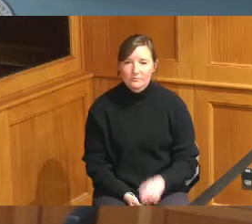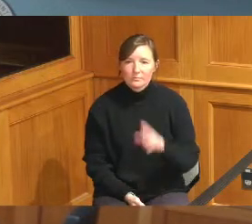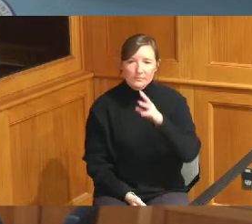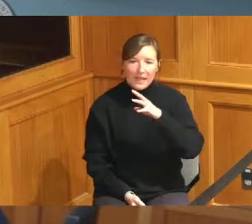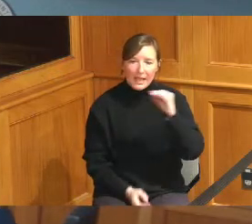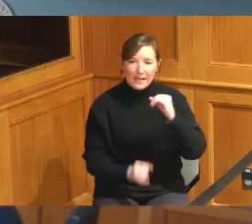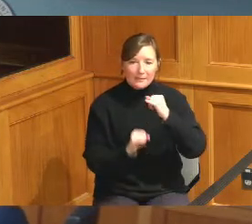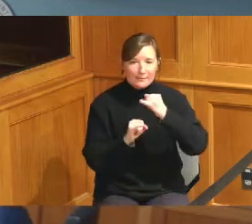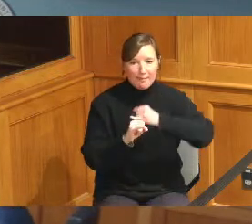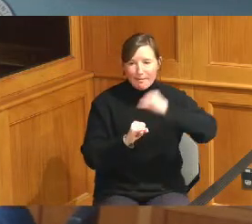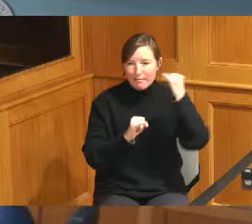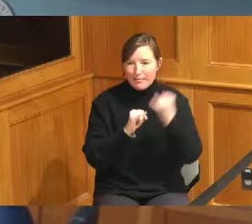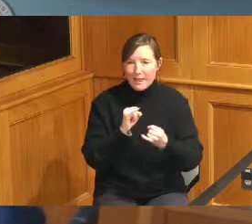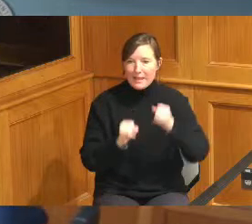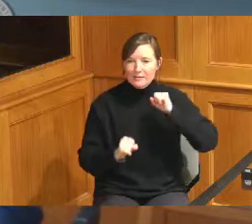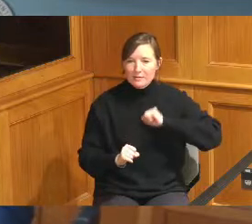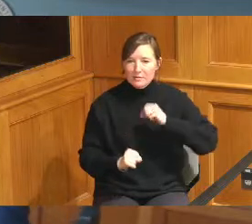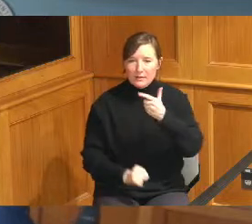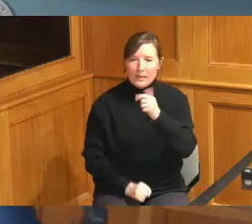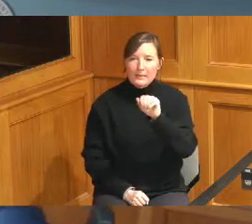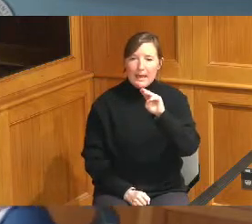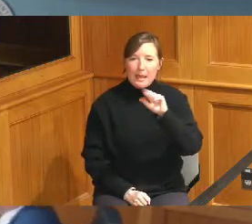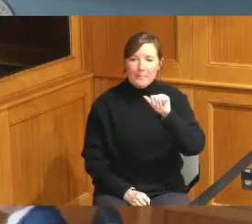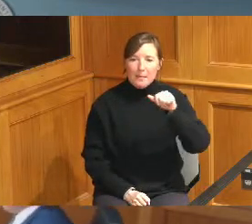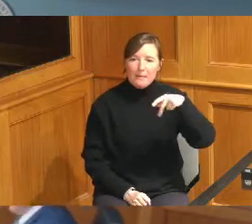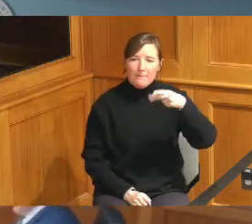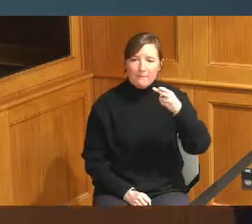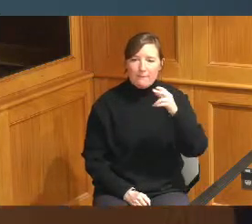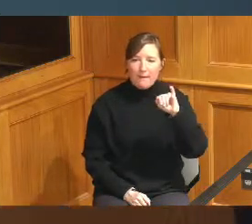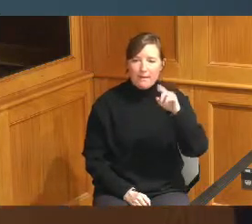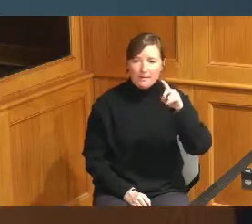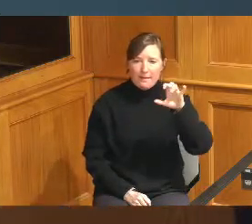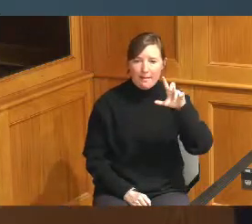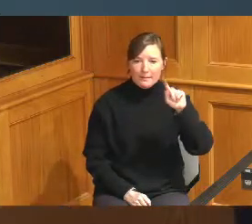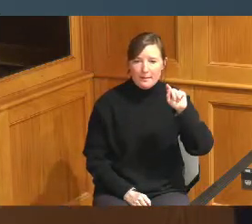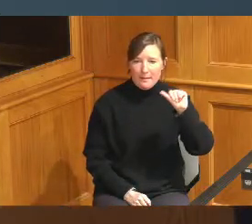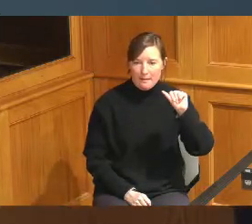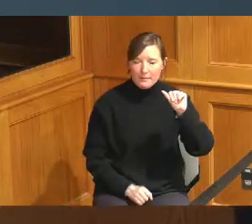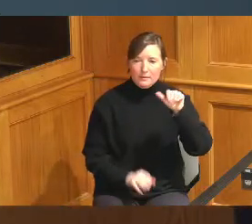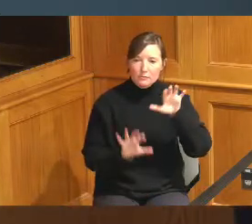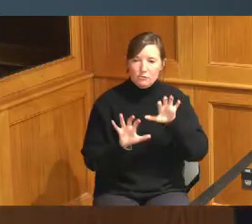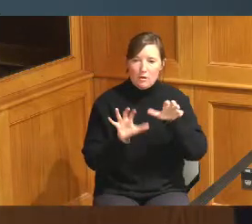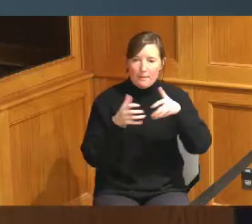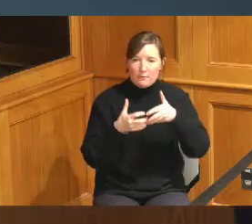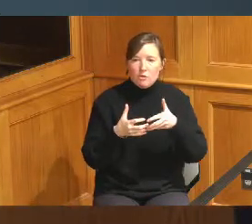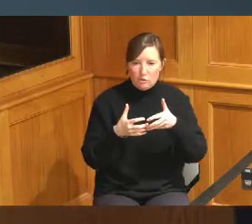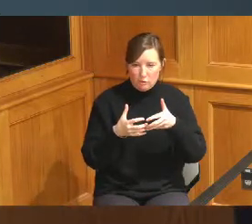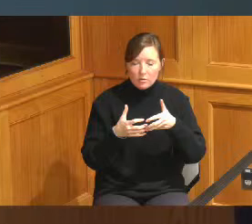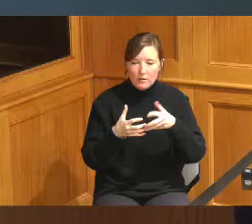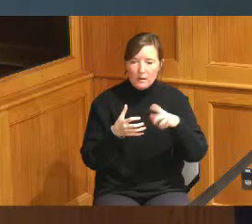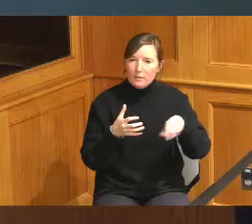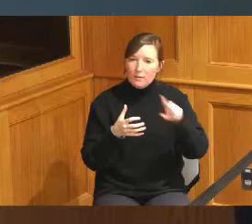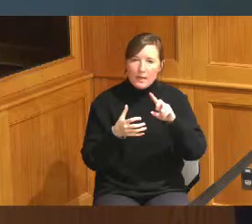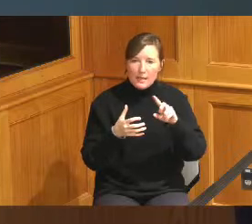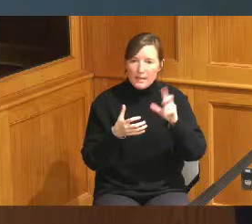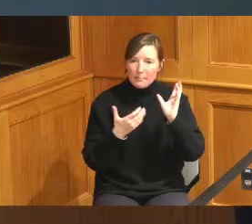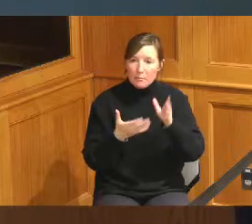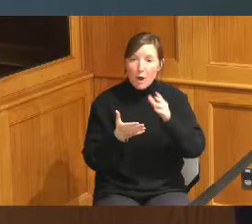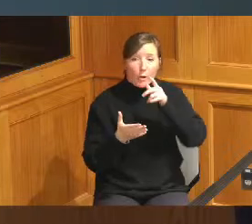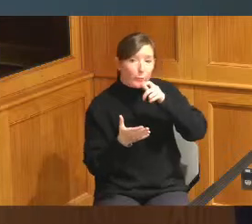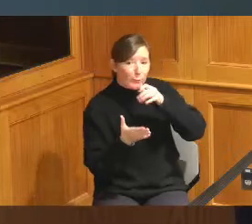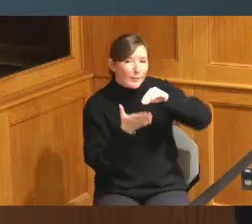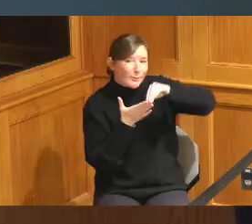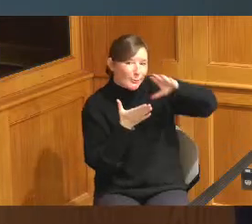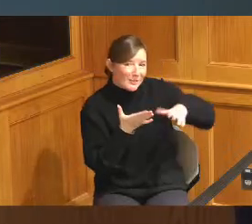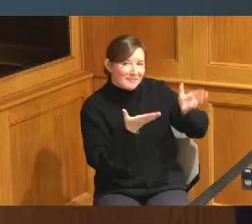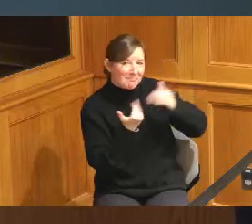And the last sorority is Gamma Phi Delta Sorority Inc., New Phi chapter. And they had brought some students with them